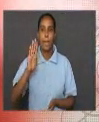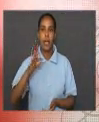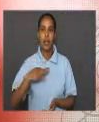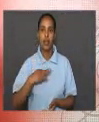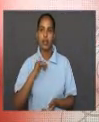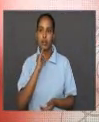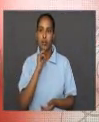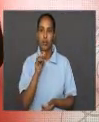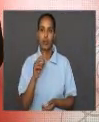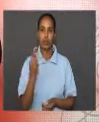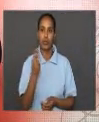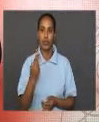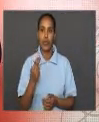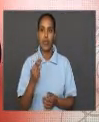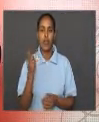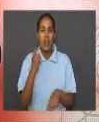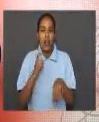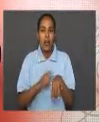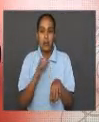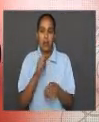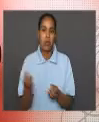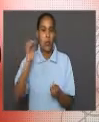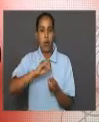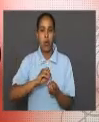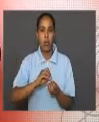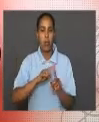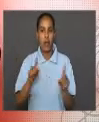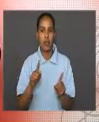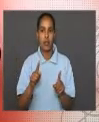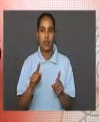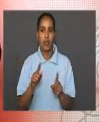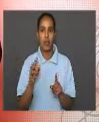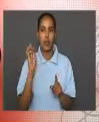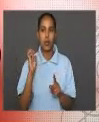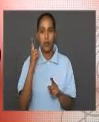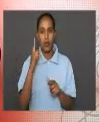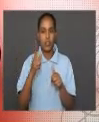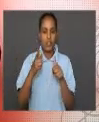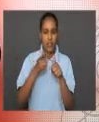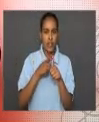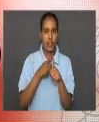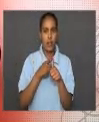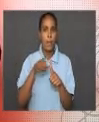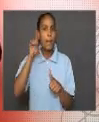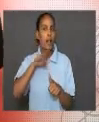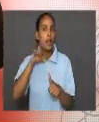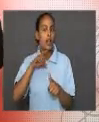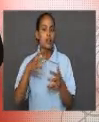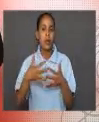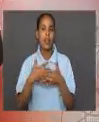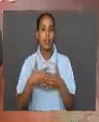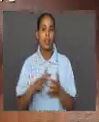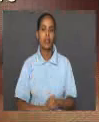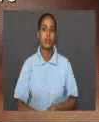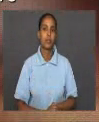Bakelite is not used very often anymore, but was one of the first plastic